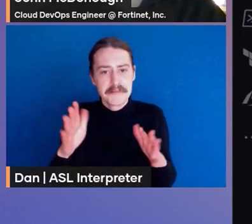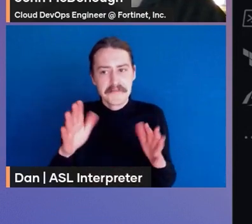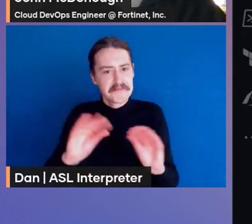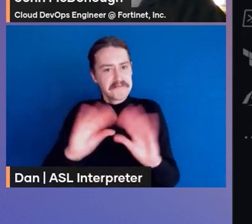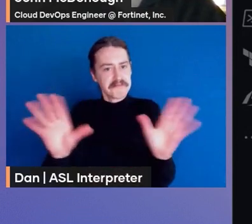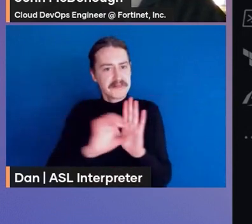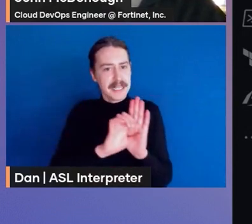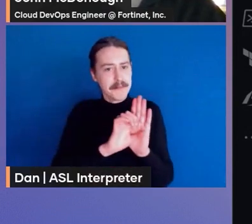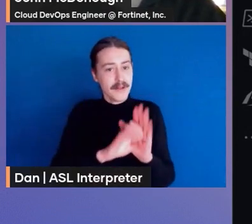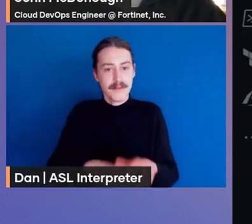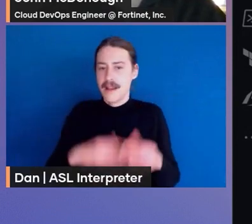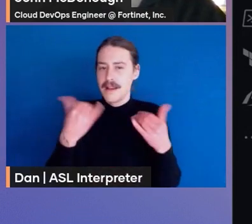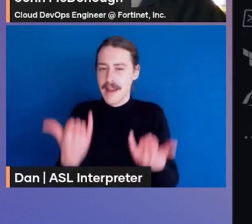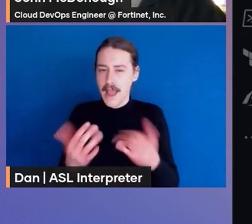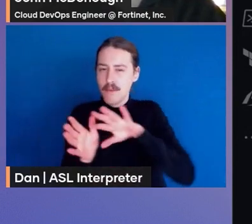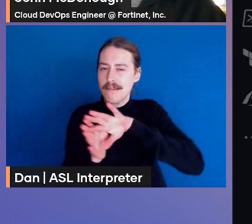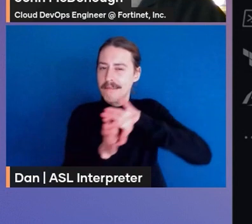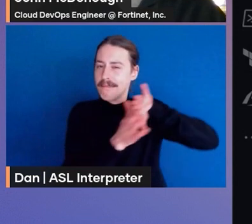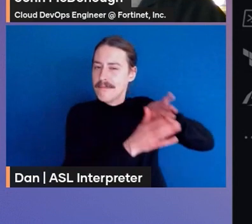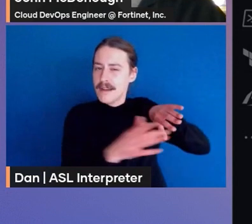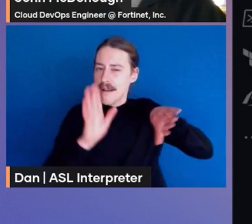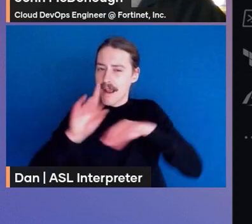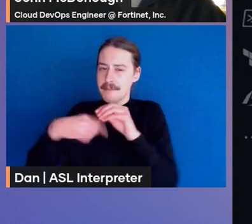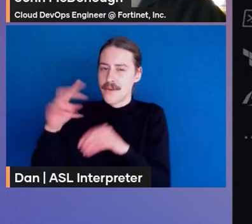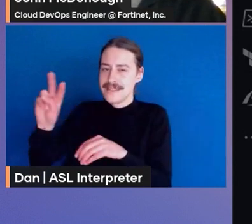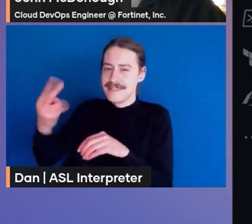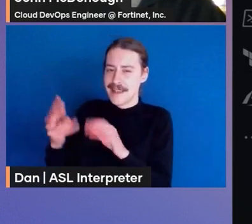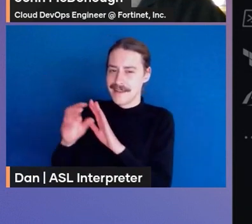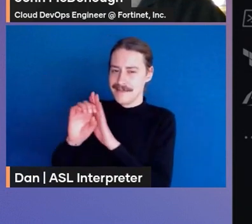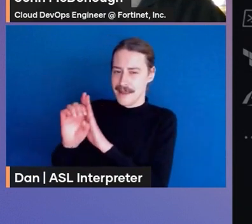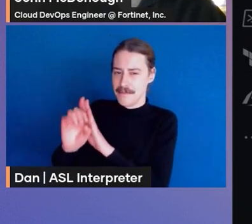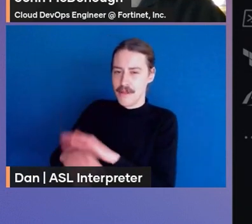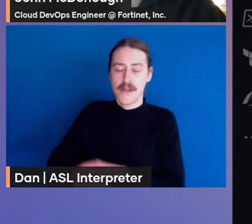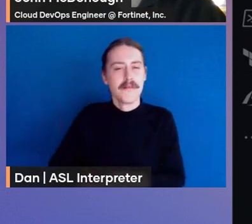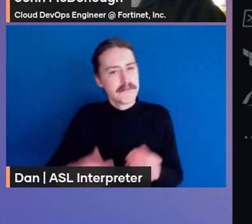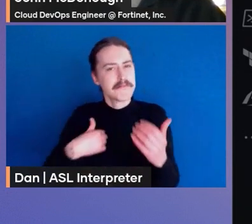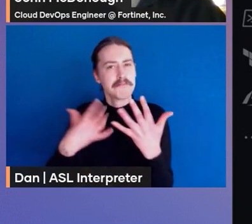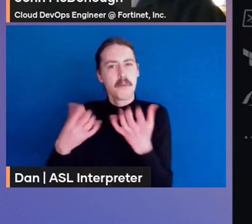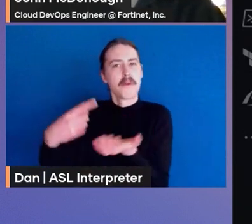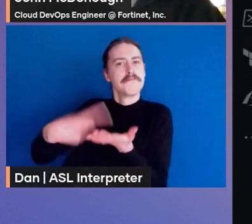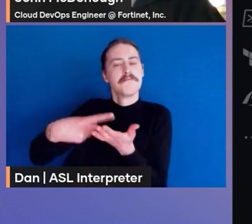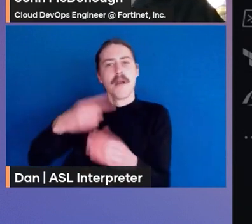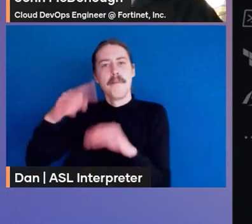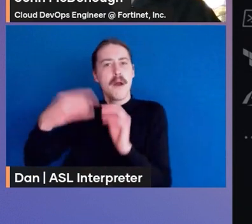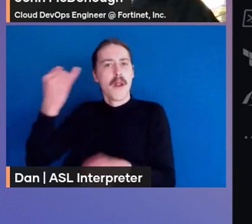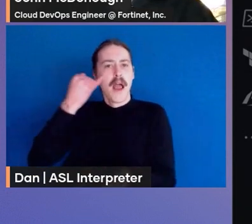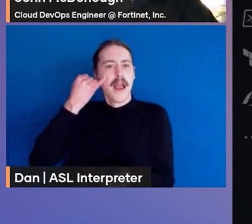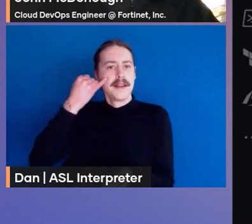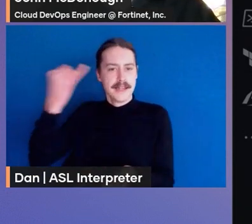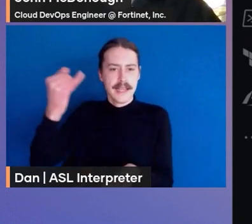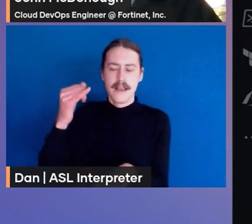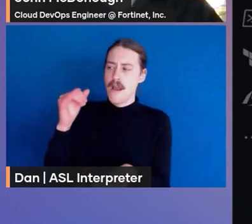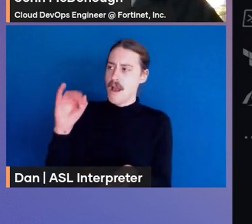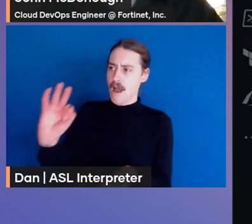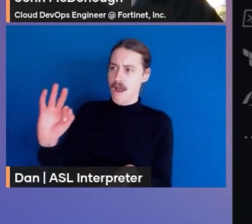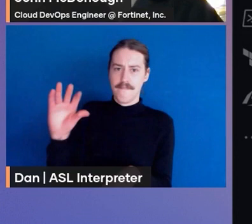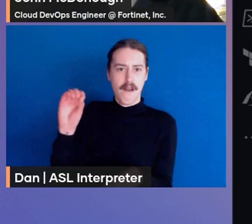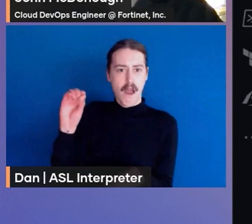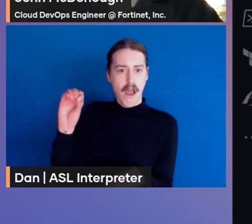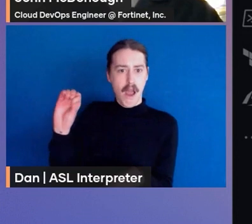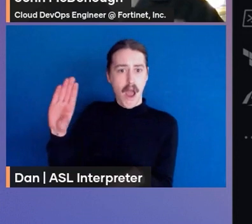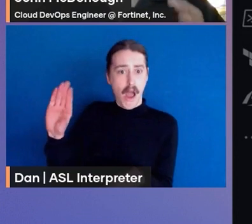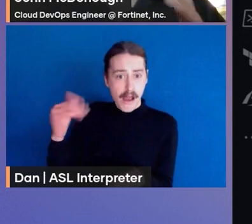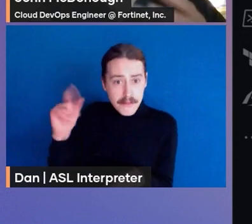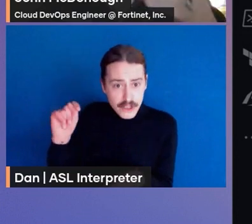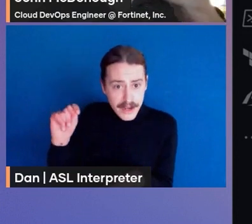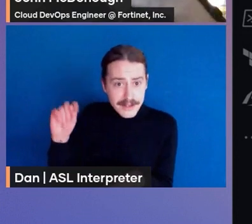second example goes through that idea of object maps,